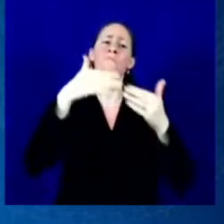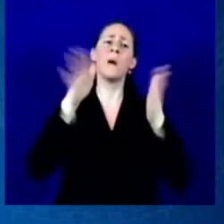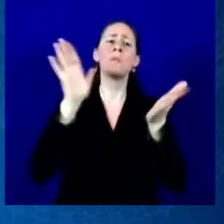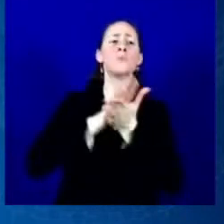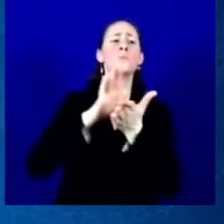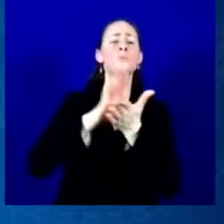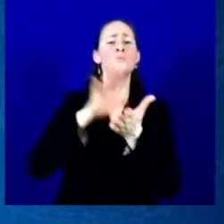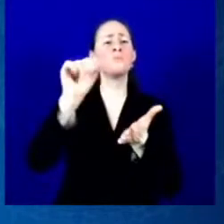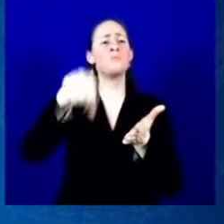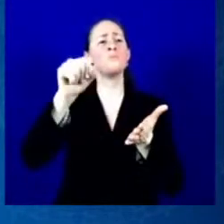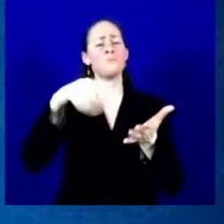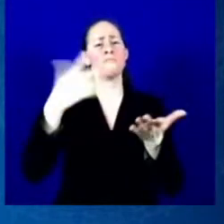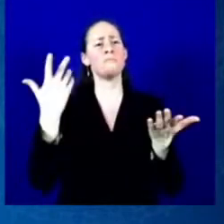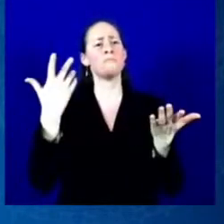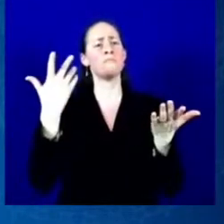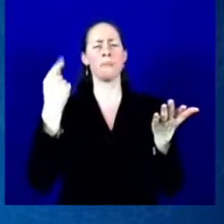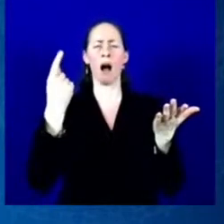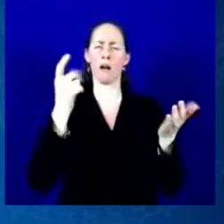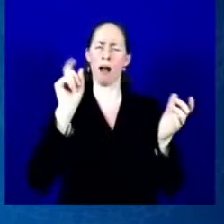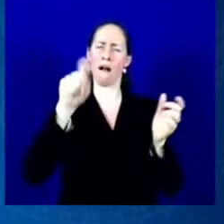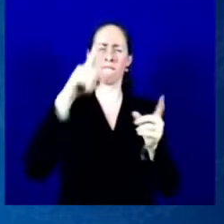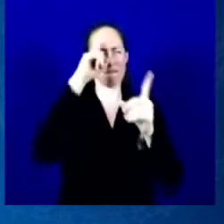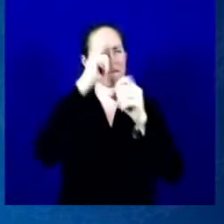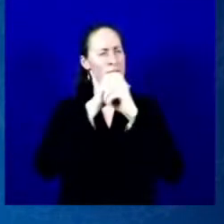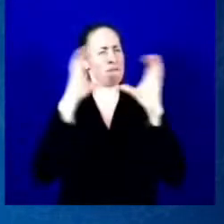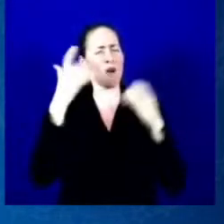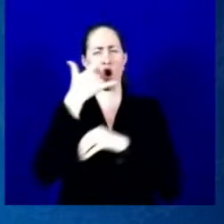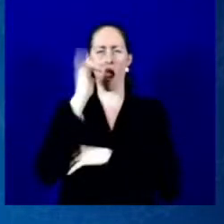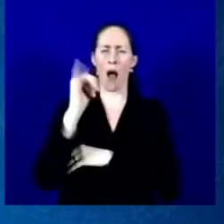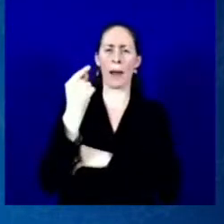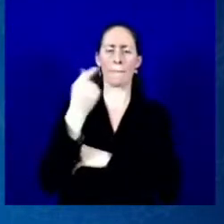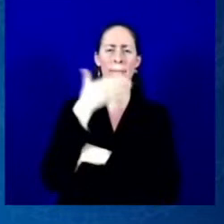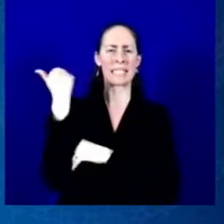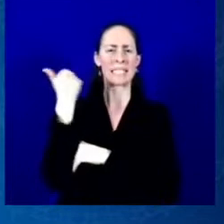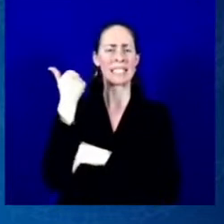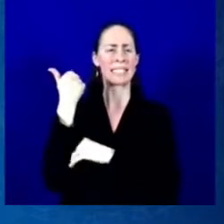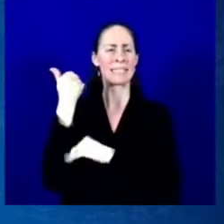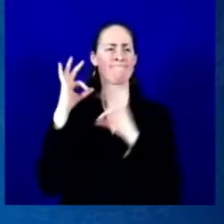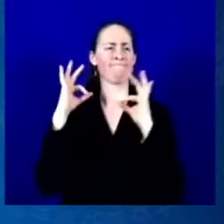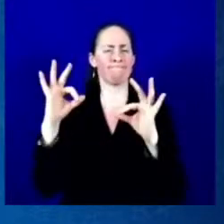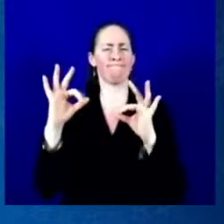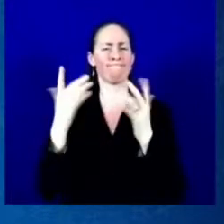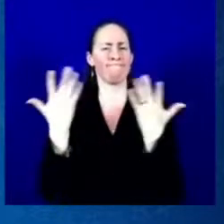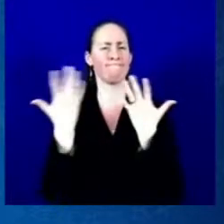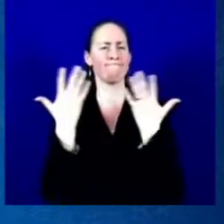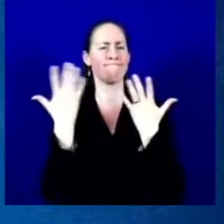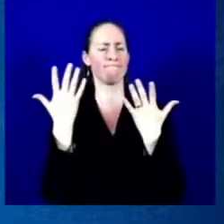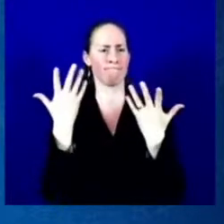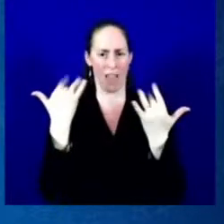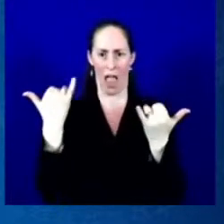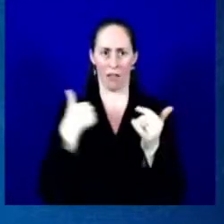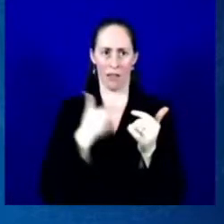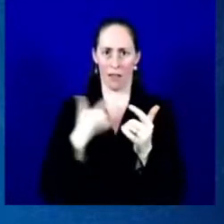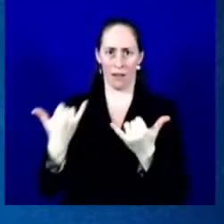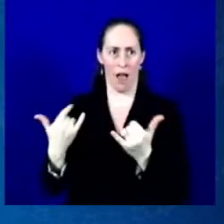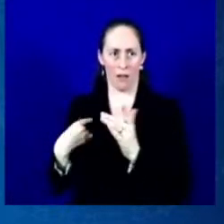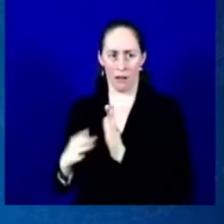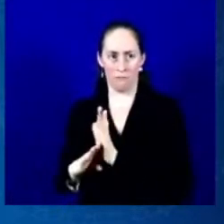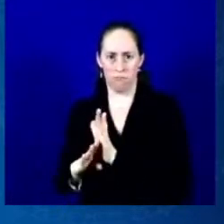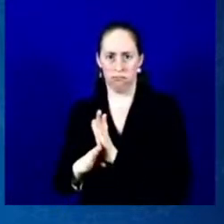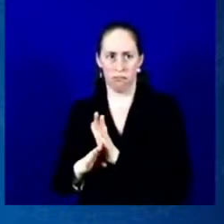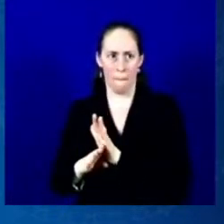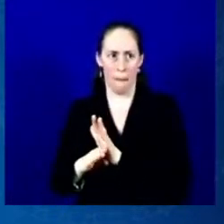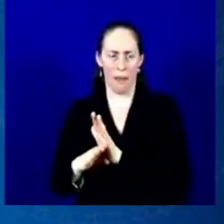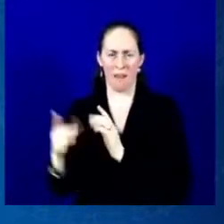world. It's, I believe, the overwhelming reason that propelled us to where we got in the